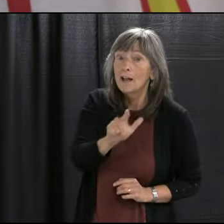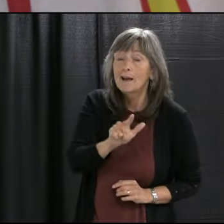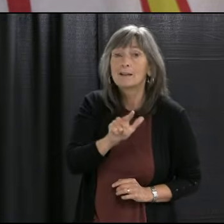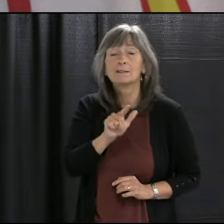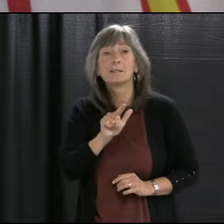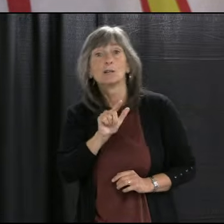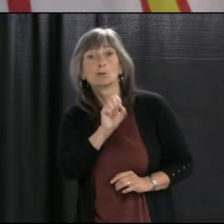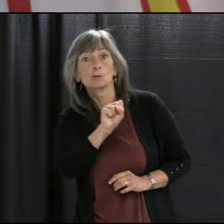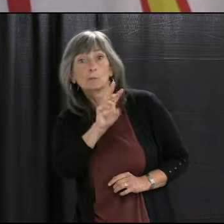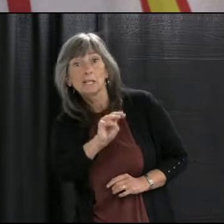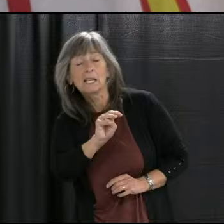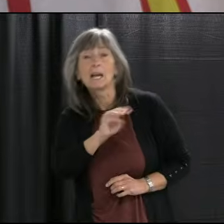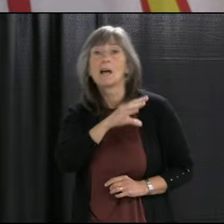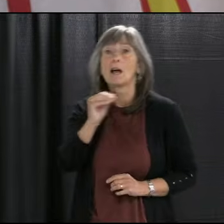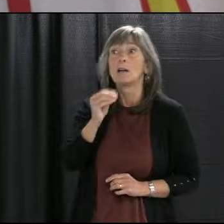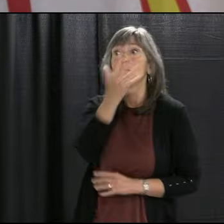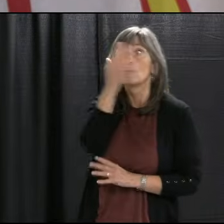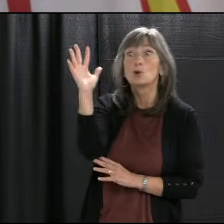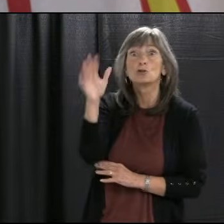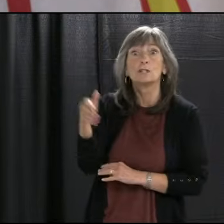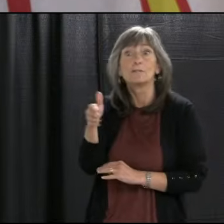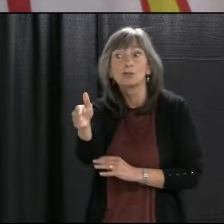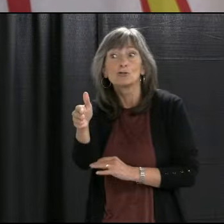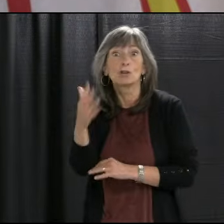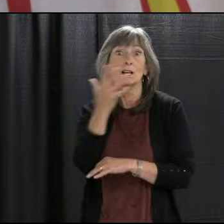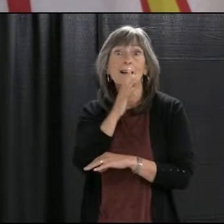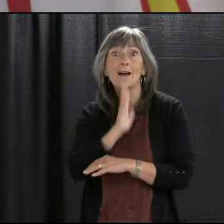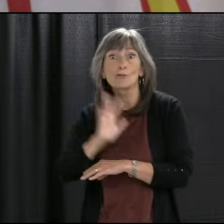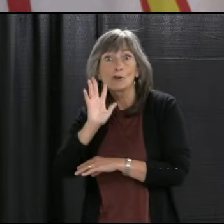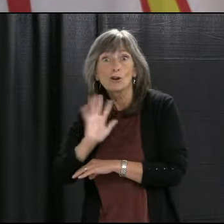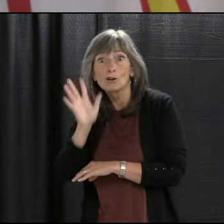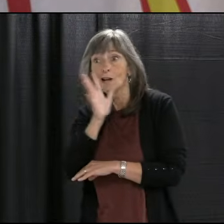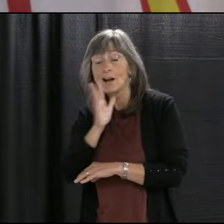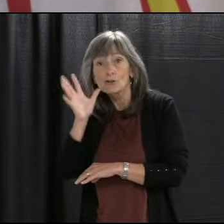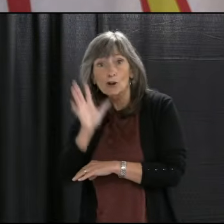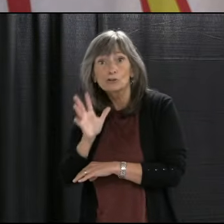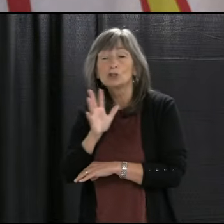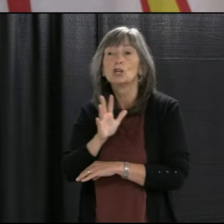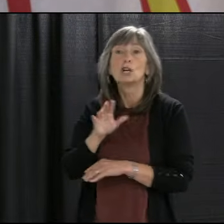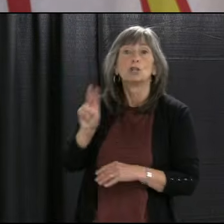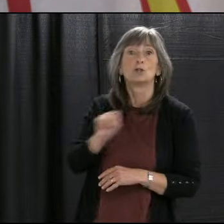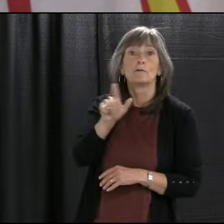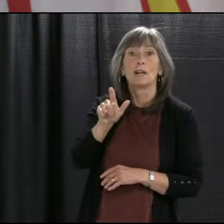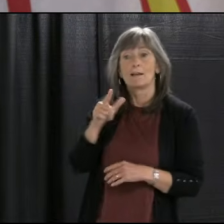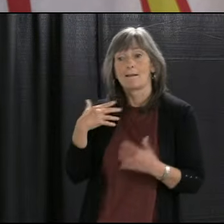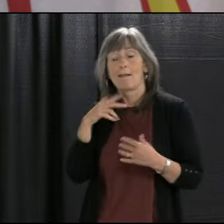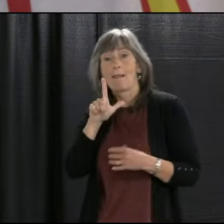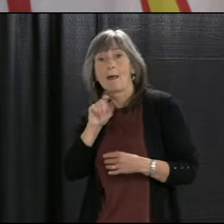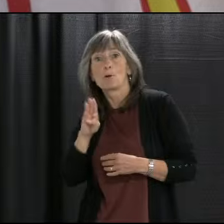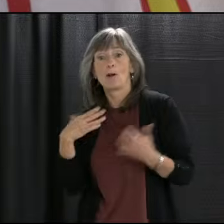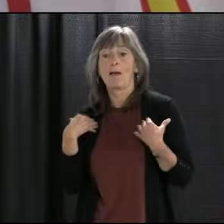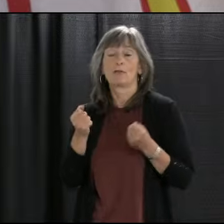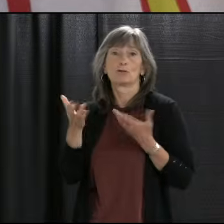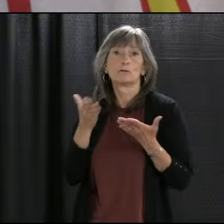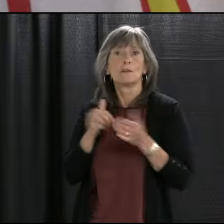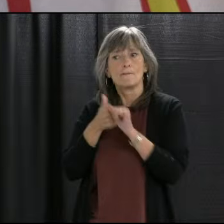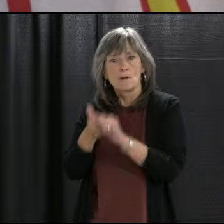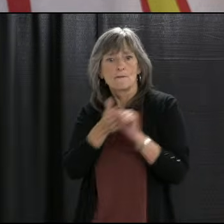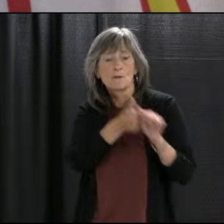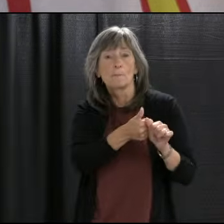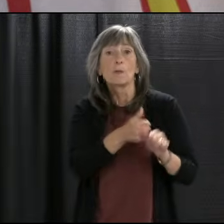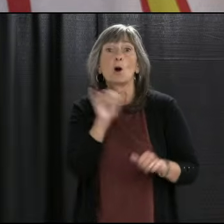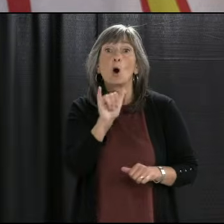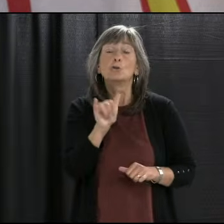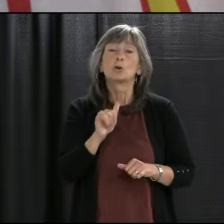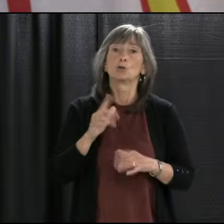of Fisheries, Forestry and Agriculture, and Newfoundland and Labrador Health Services. And I also want to encourage people to follow Dr.